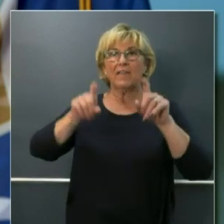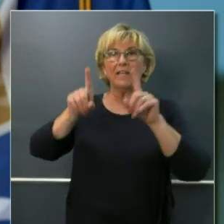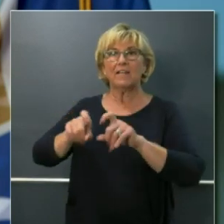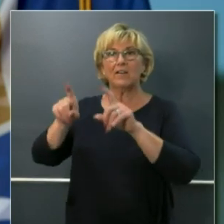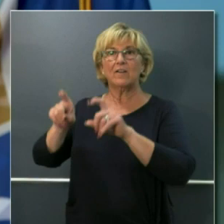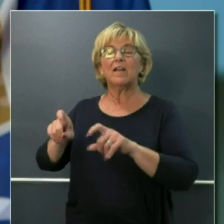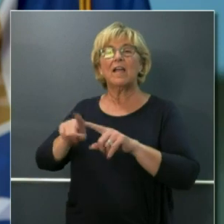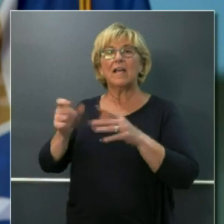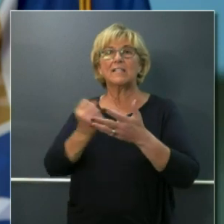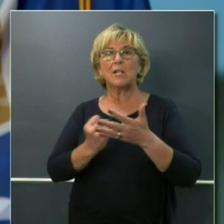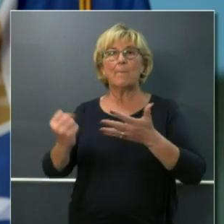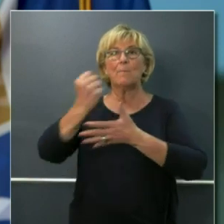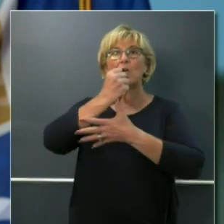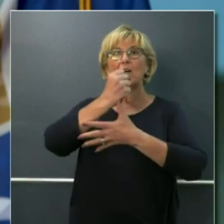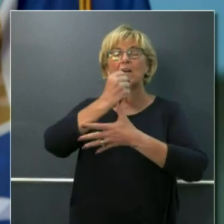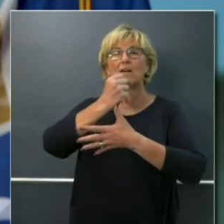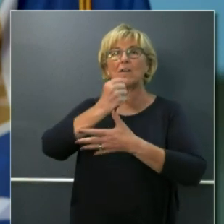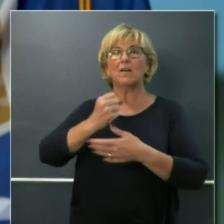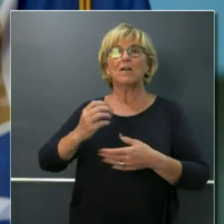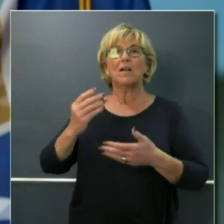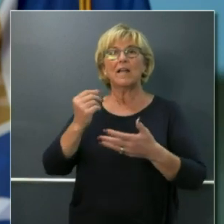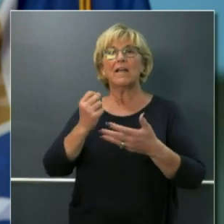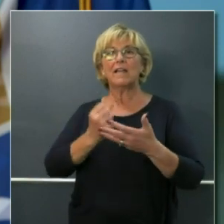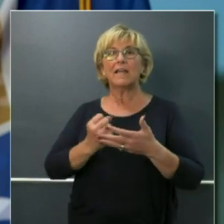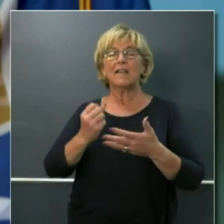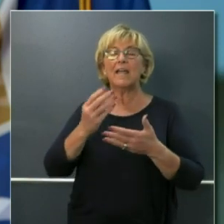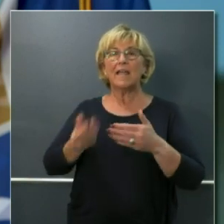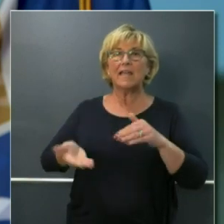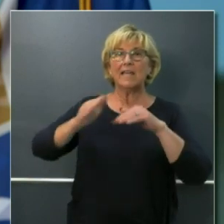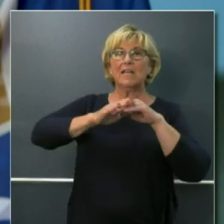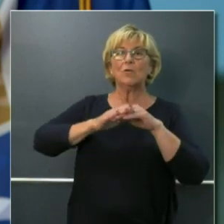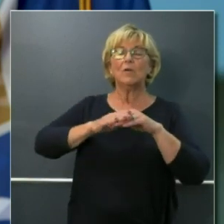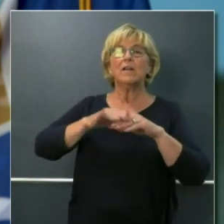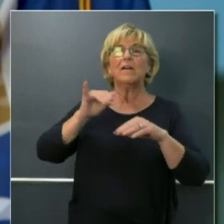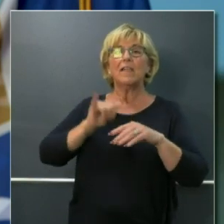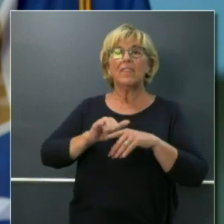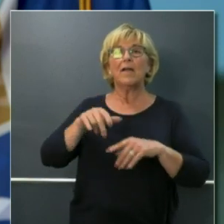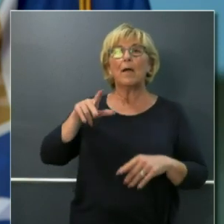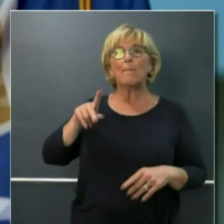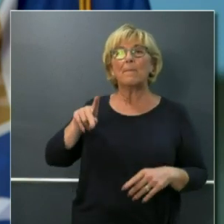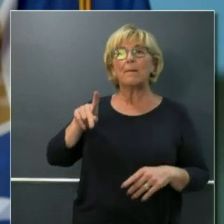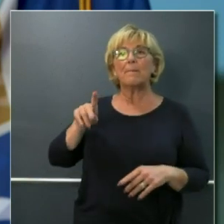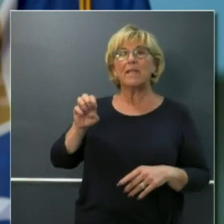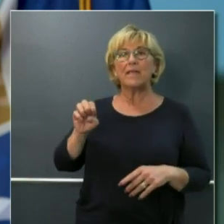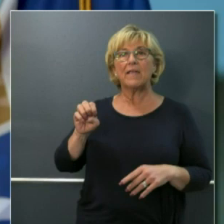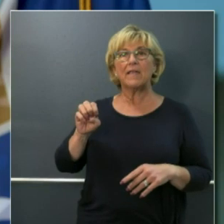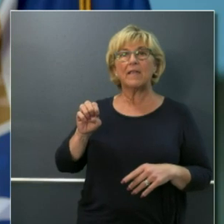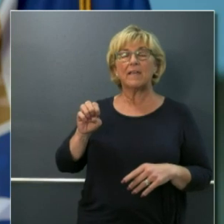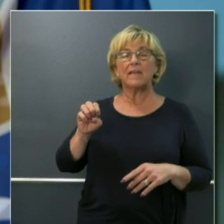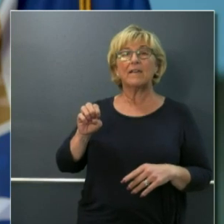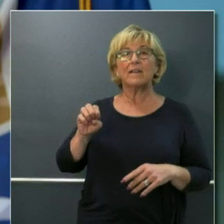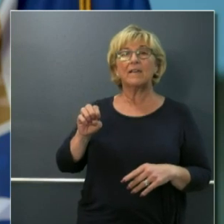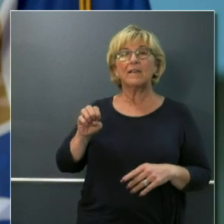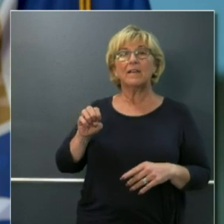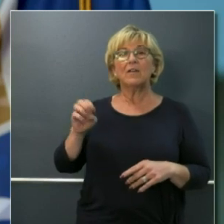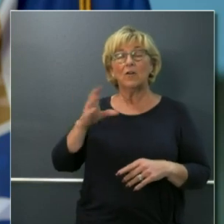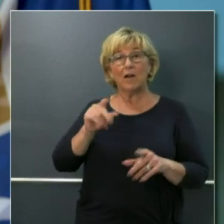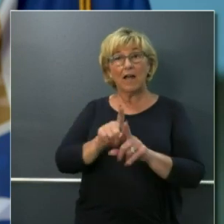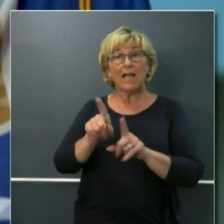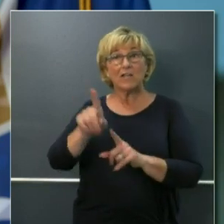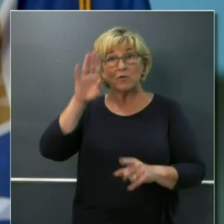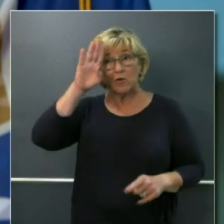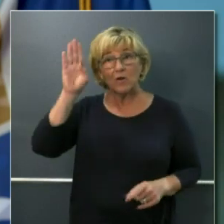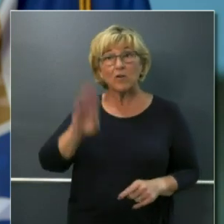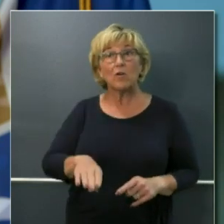as a priority in that space, increasing the supply of PPE in that space, and as you